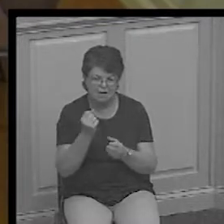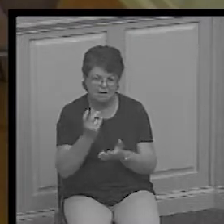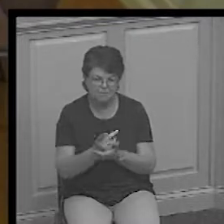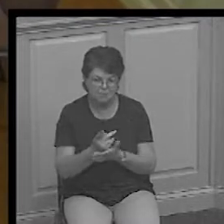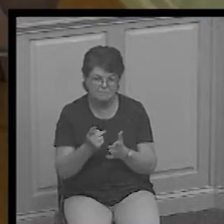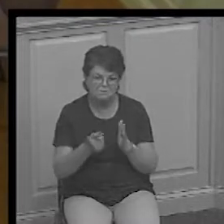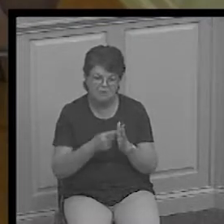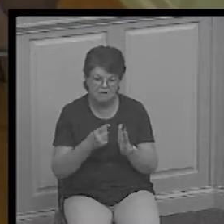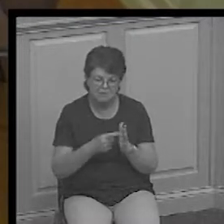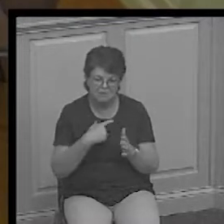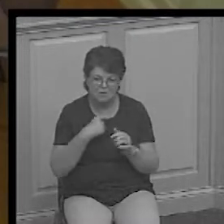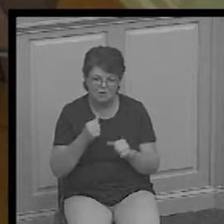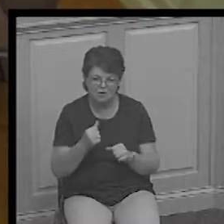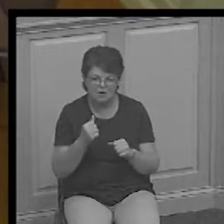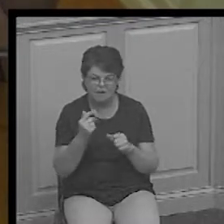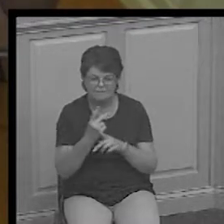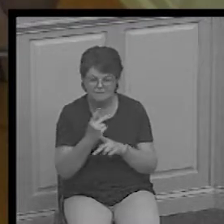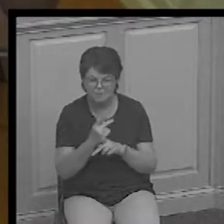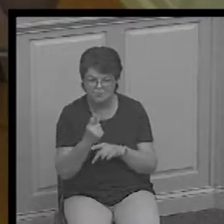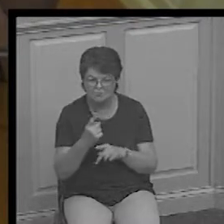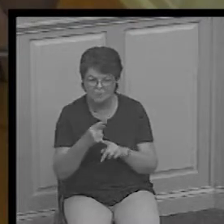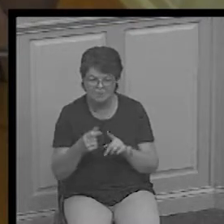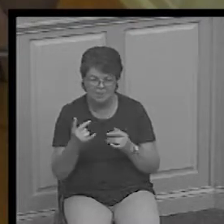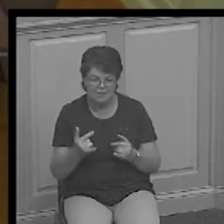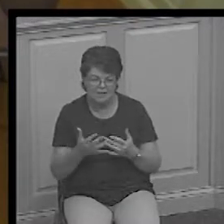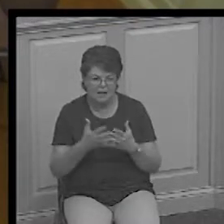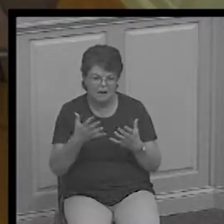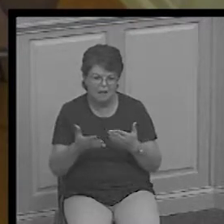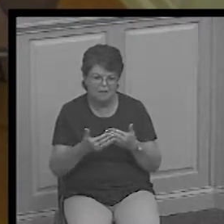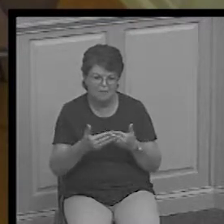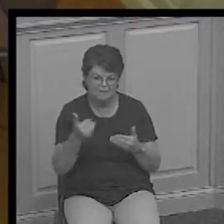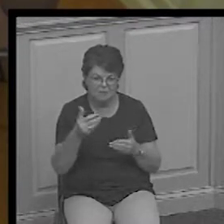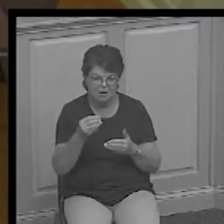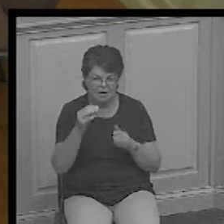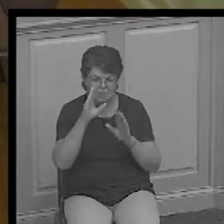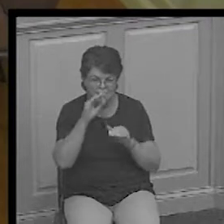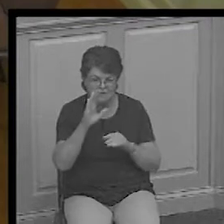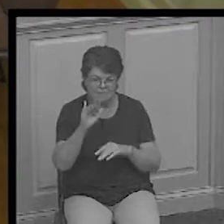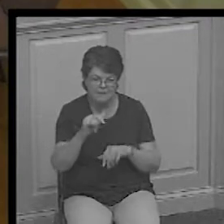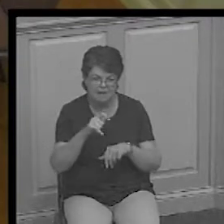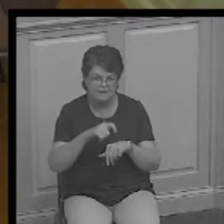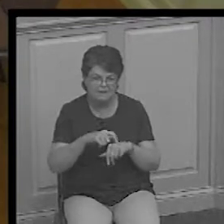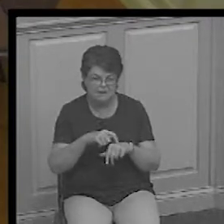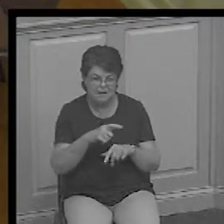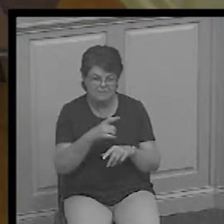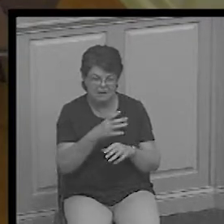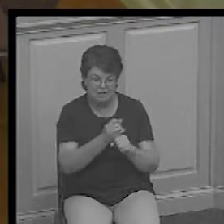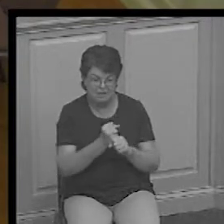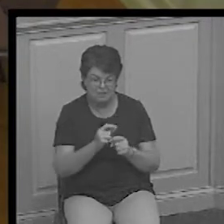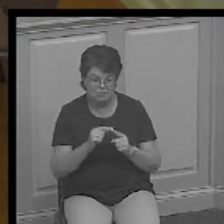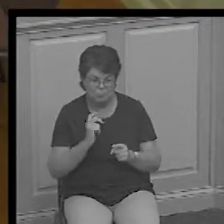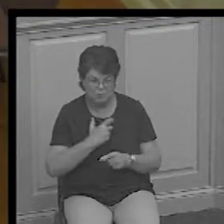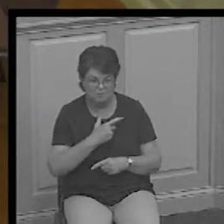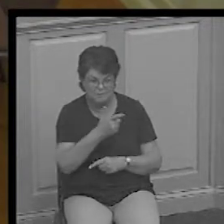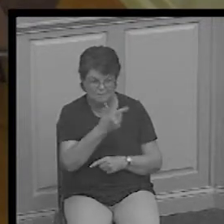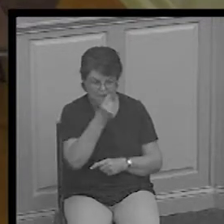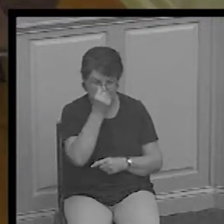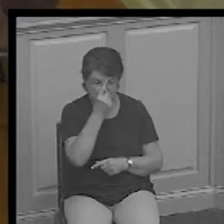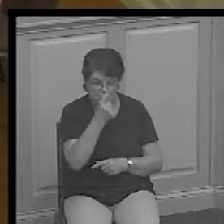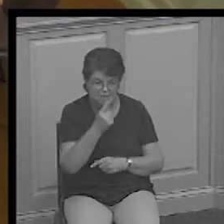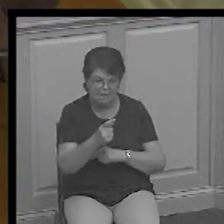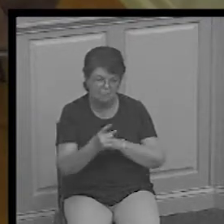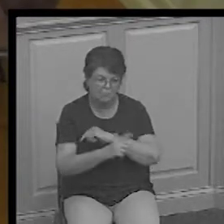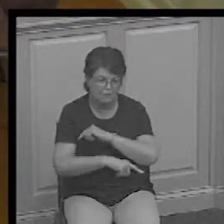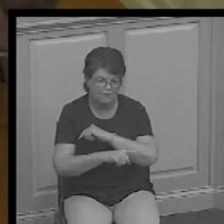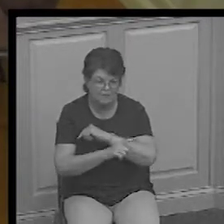something out, but now it's going to be a lot easier. And hopefully by the time they get to us, they understand the ramifications if